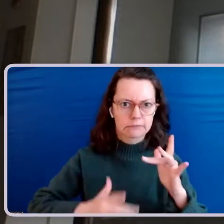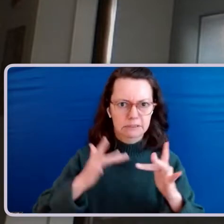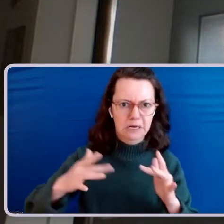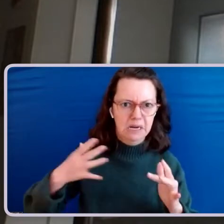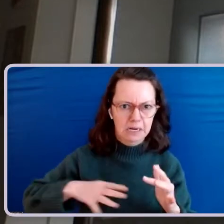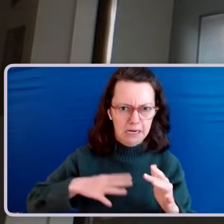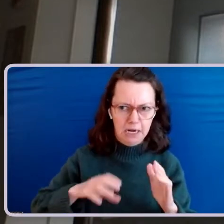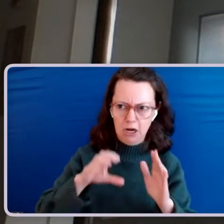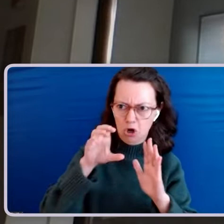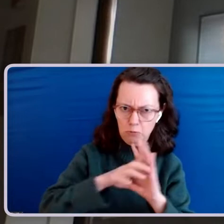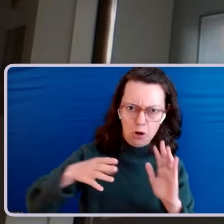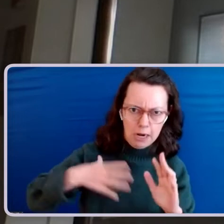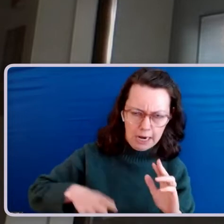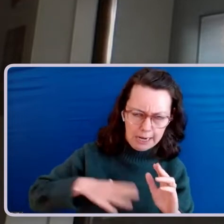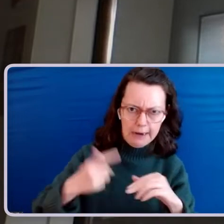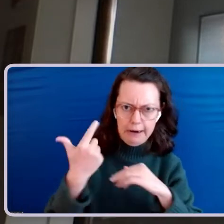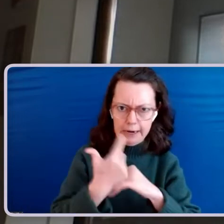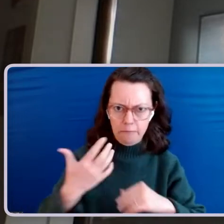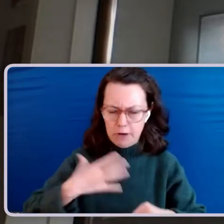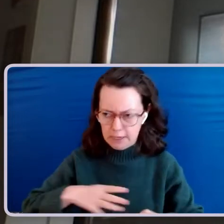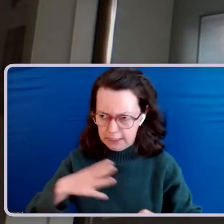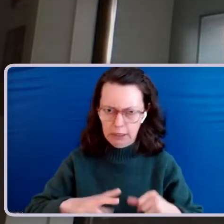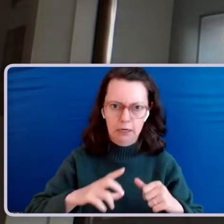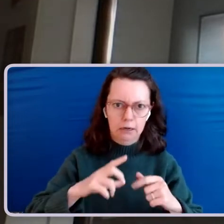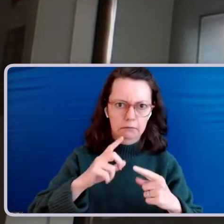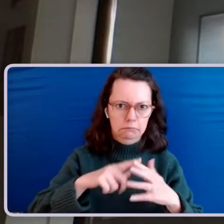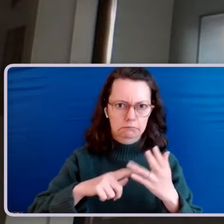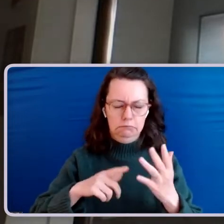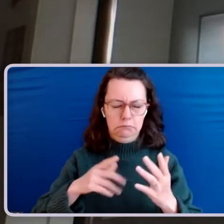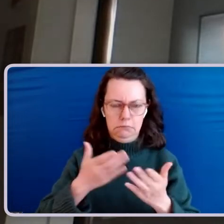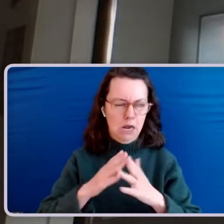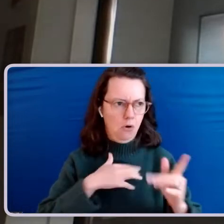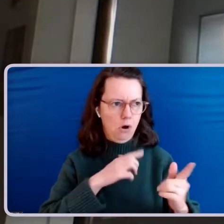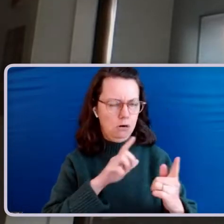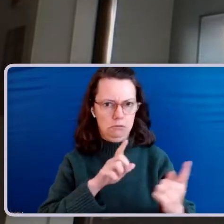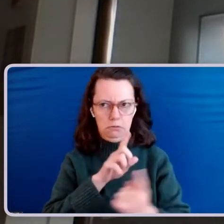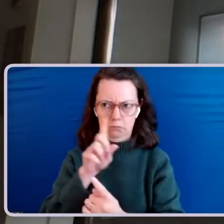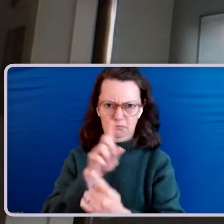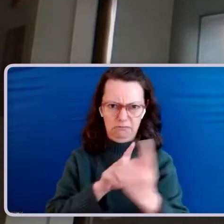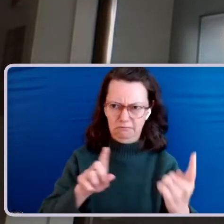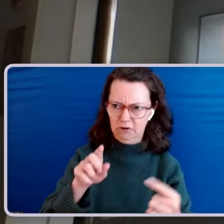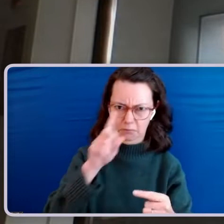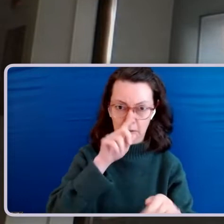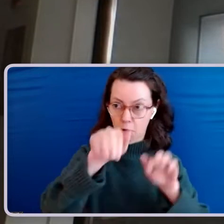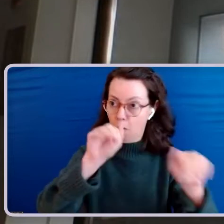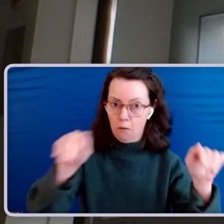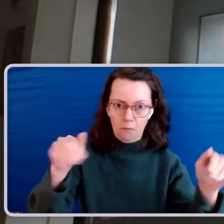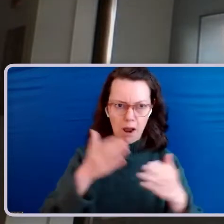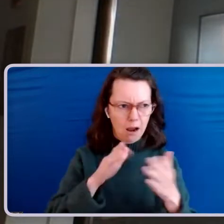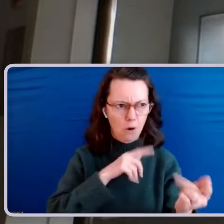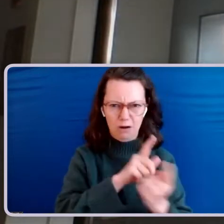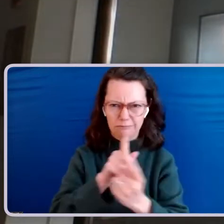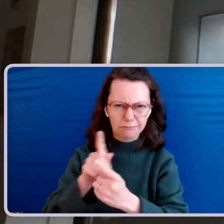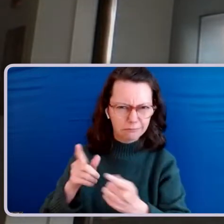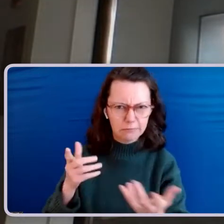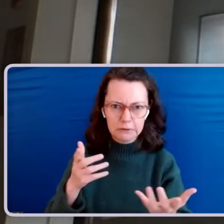the job opportunities and opportunities to be part of the community for people with intellectual disability. So it'd be good if we can cover